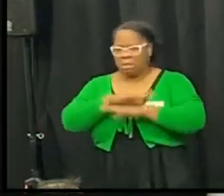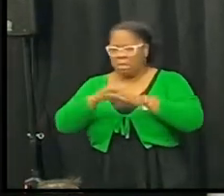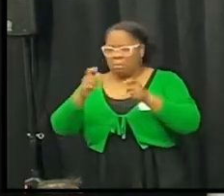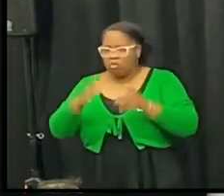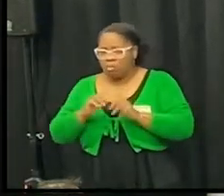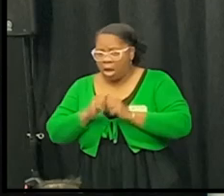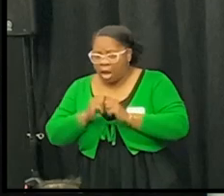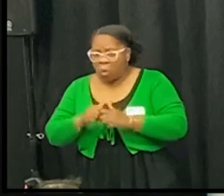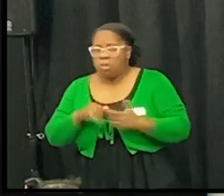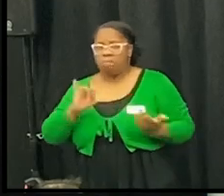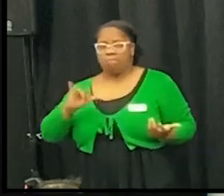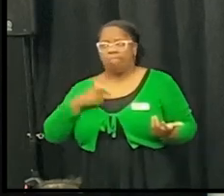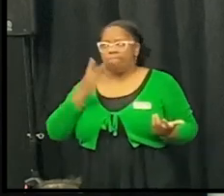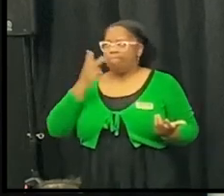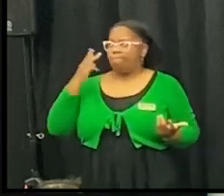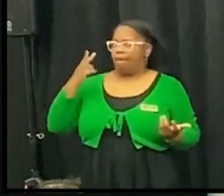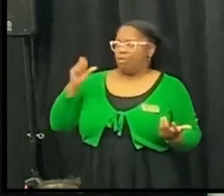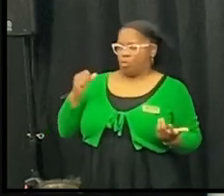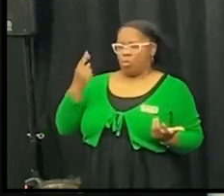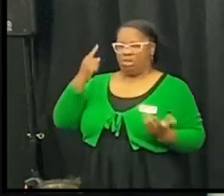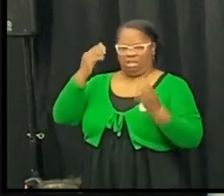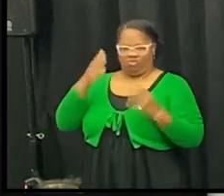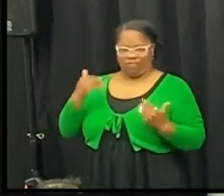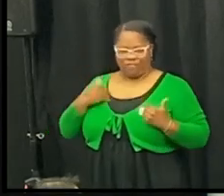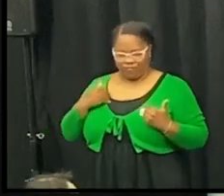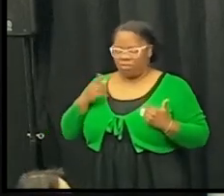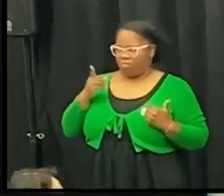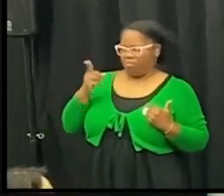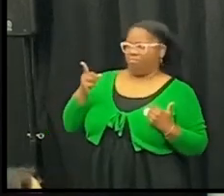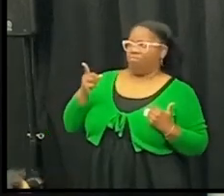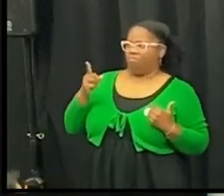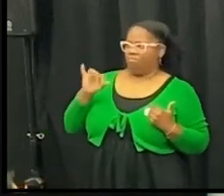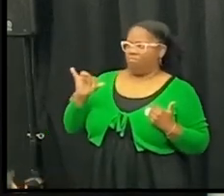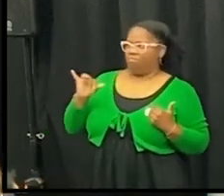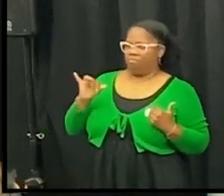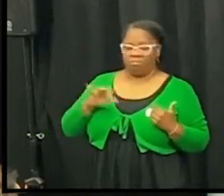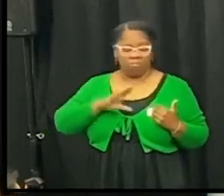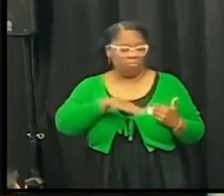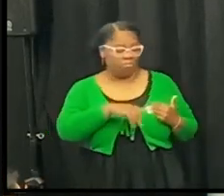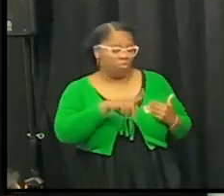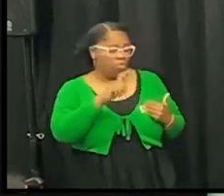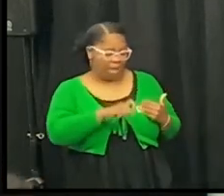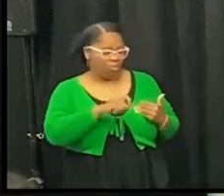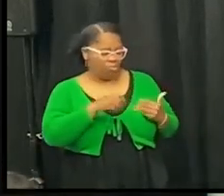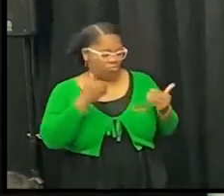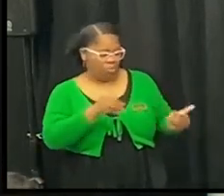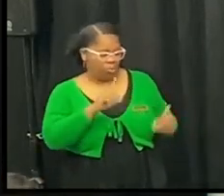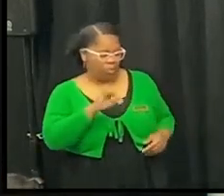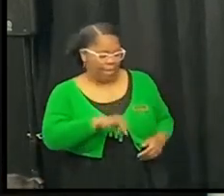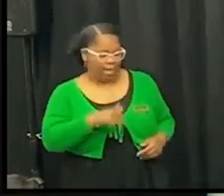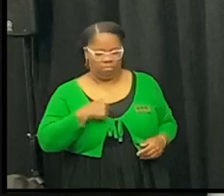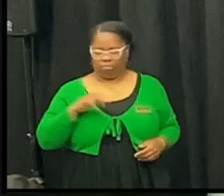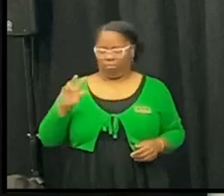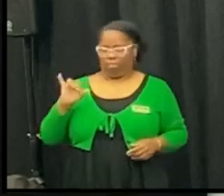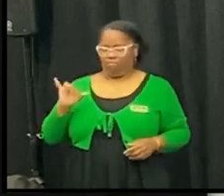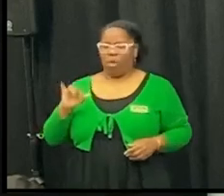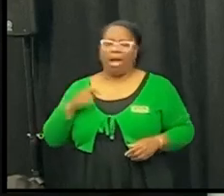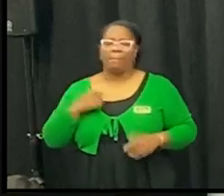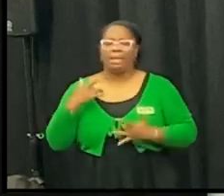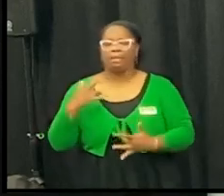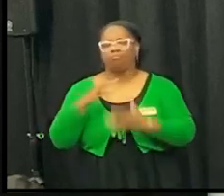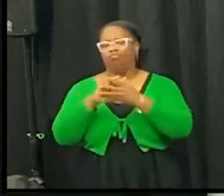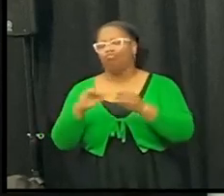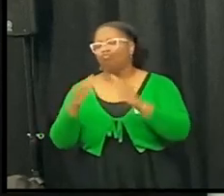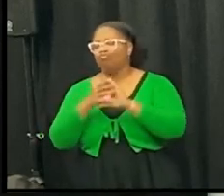teacher in high school who ultimately told me I needed to do this thing. I was I tell this story all the time. I